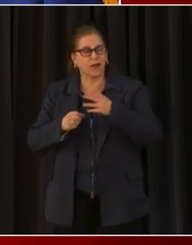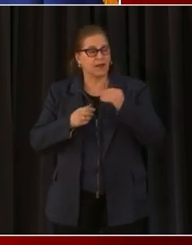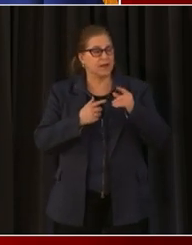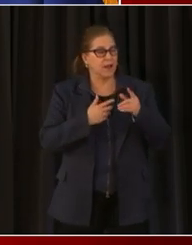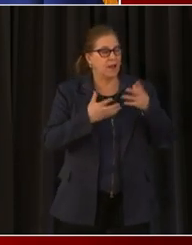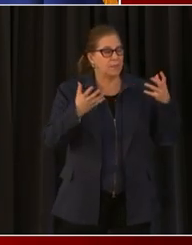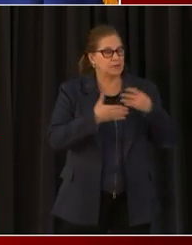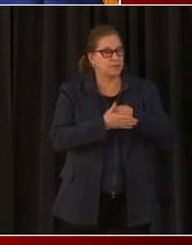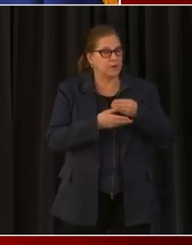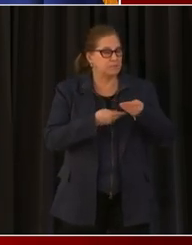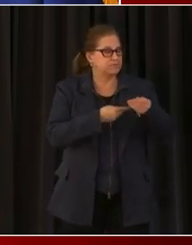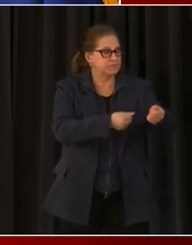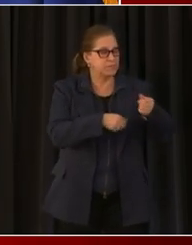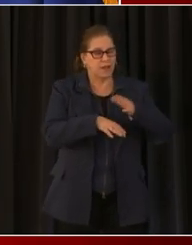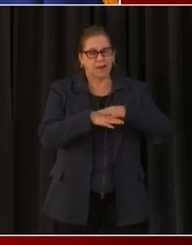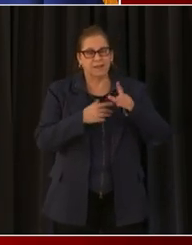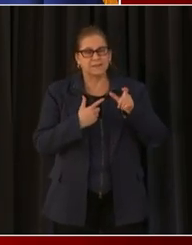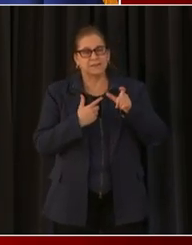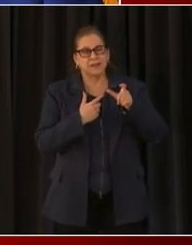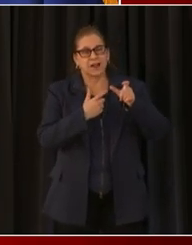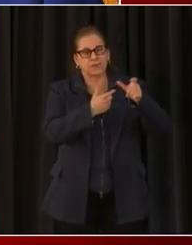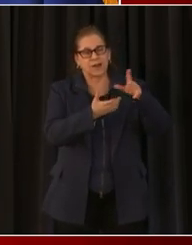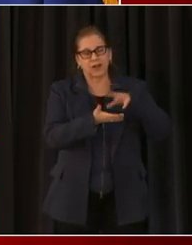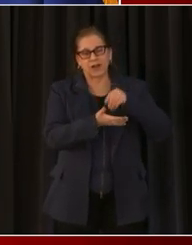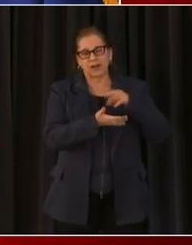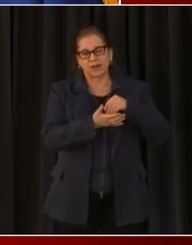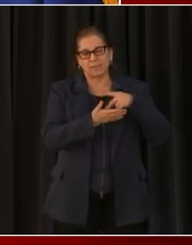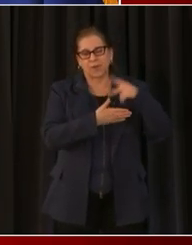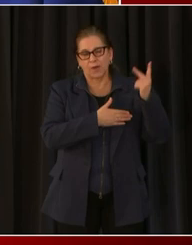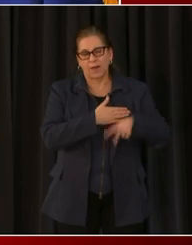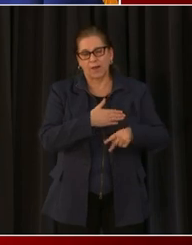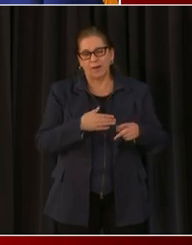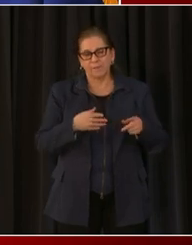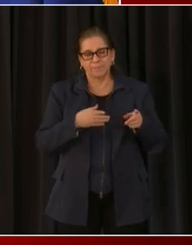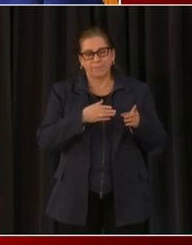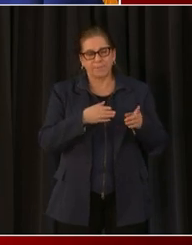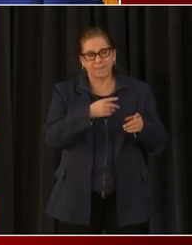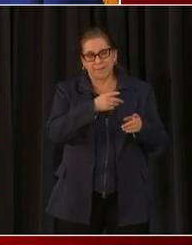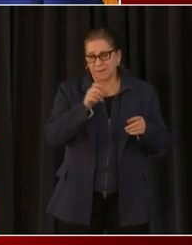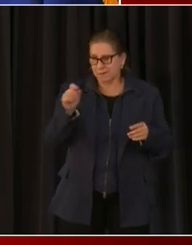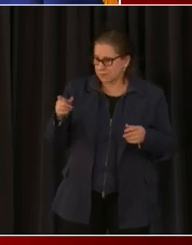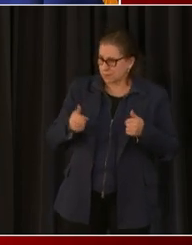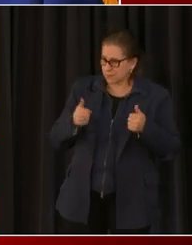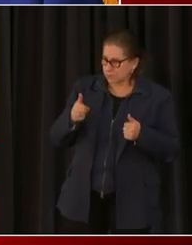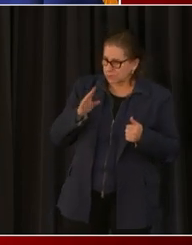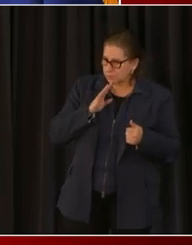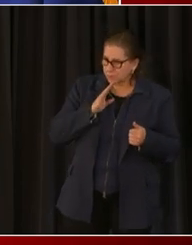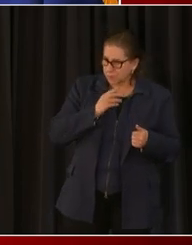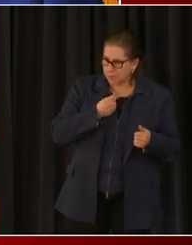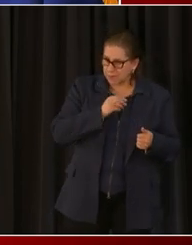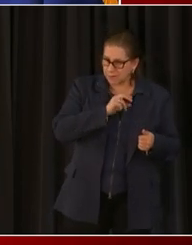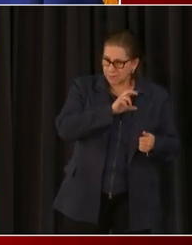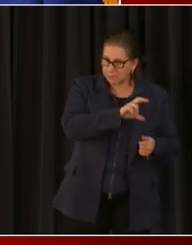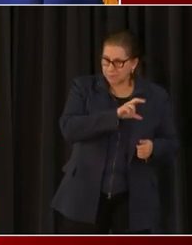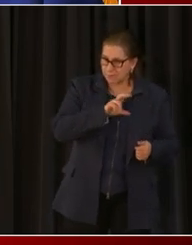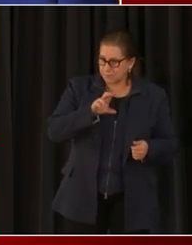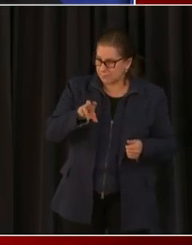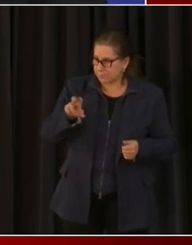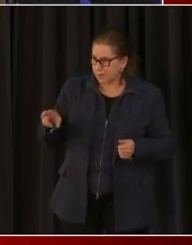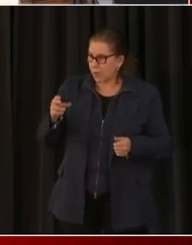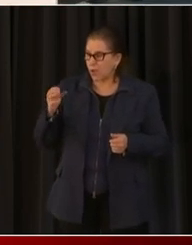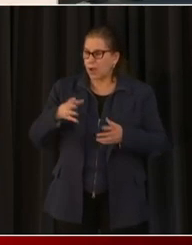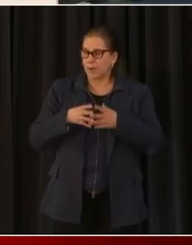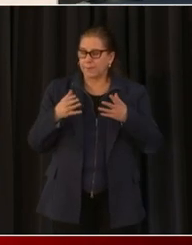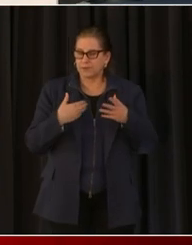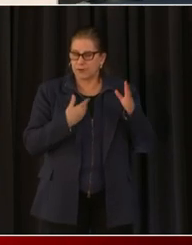and things like that? Which ESSER funds are you referring to? So we had one stimulus that we